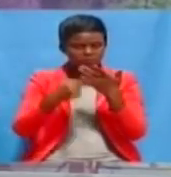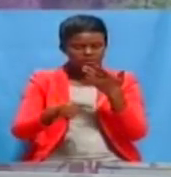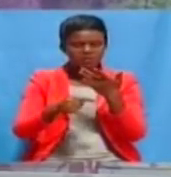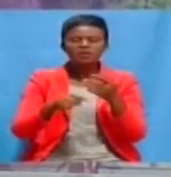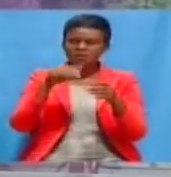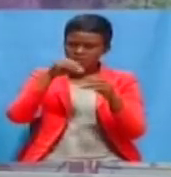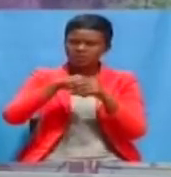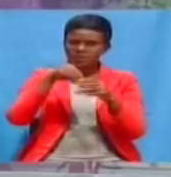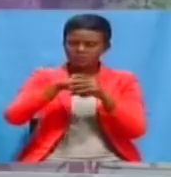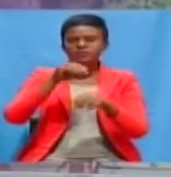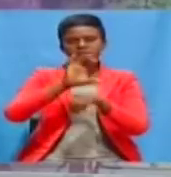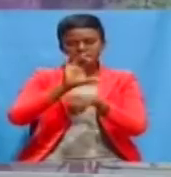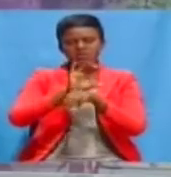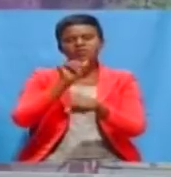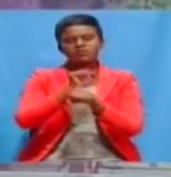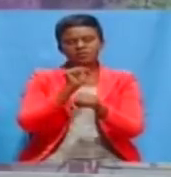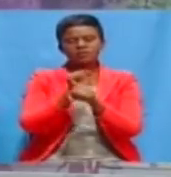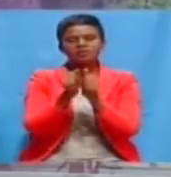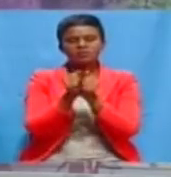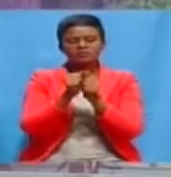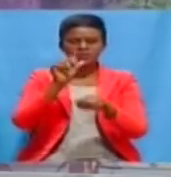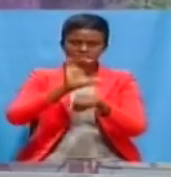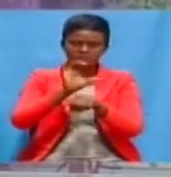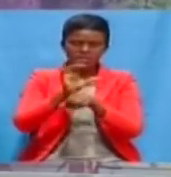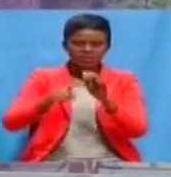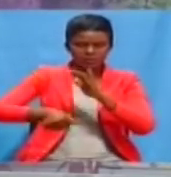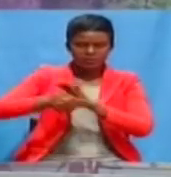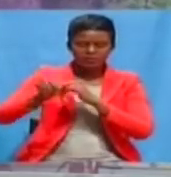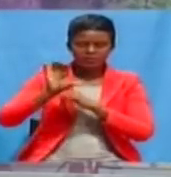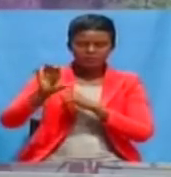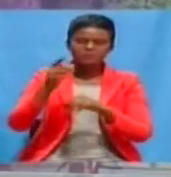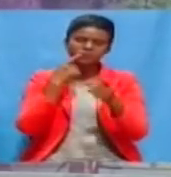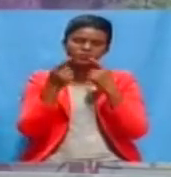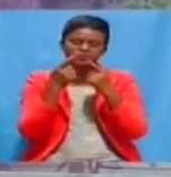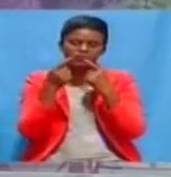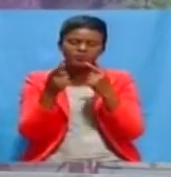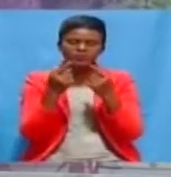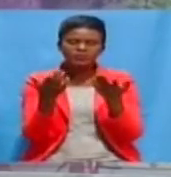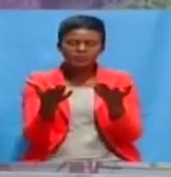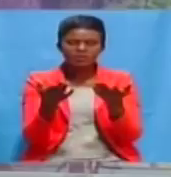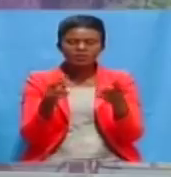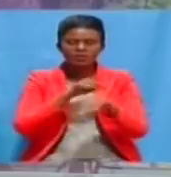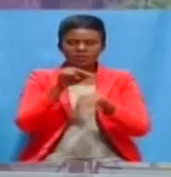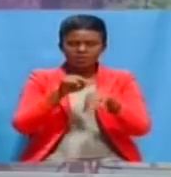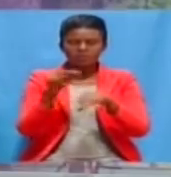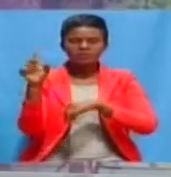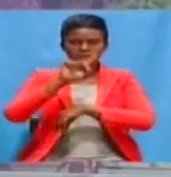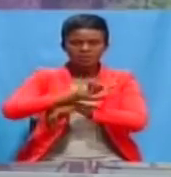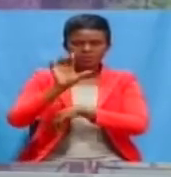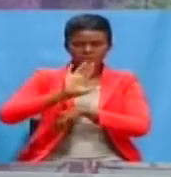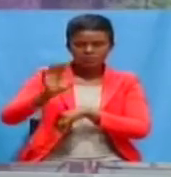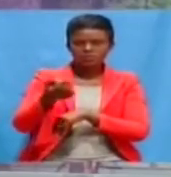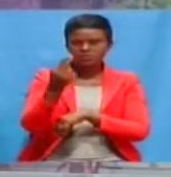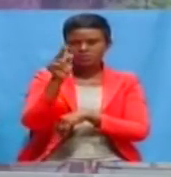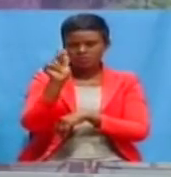also involve the church, civil society and the private sector. Speaking during the United Kingdom's National Day celebrations in honor